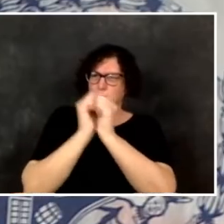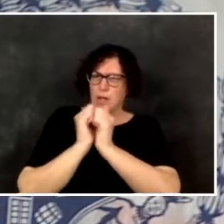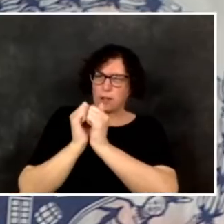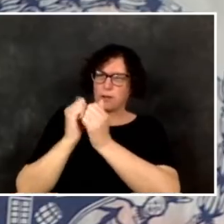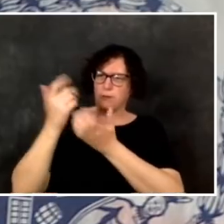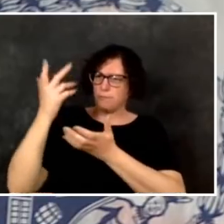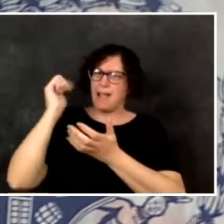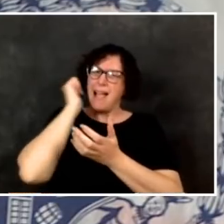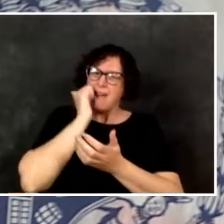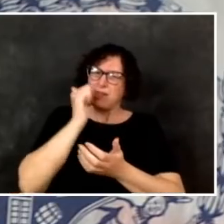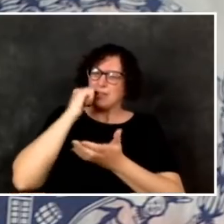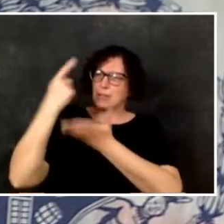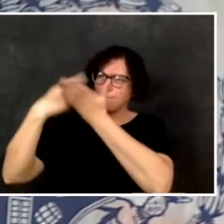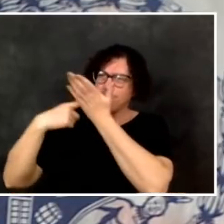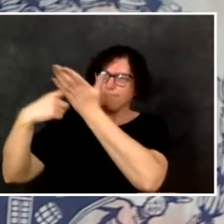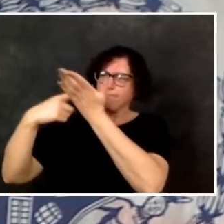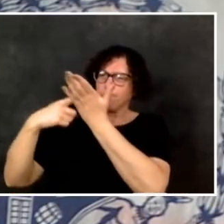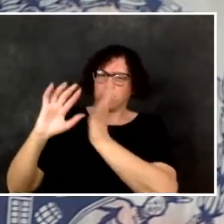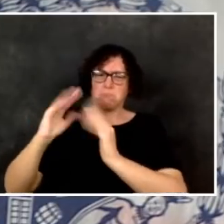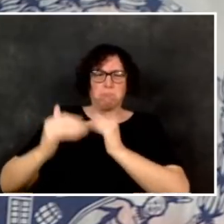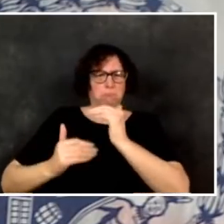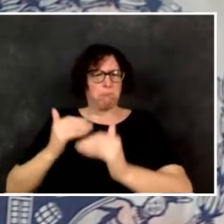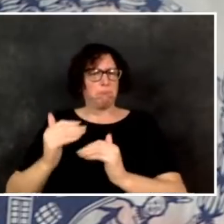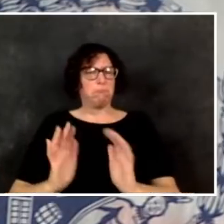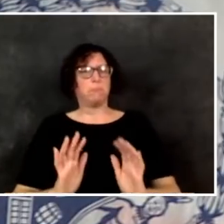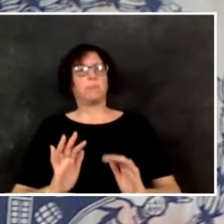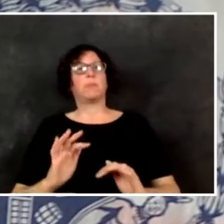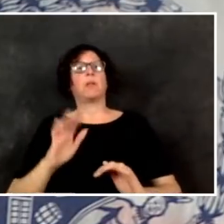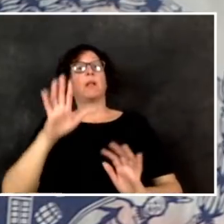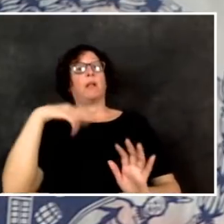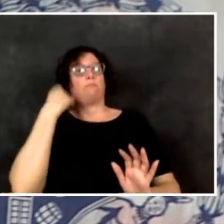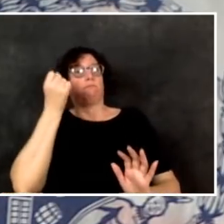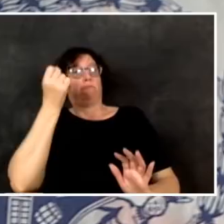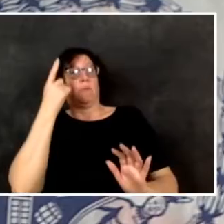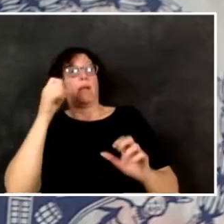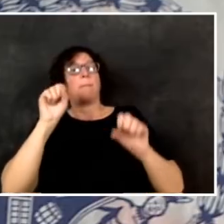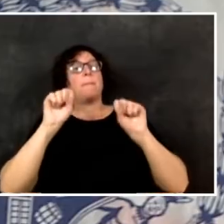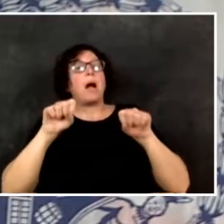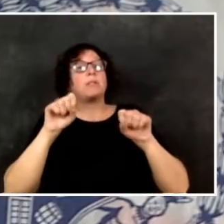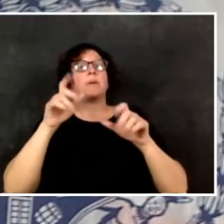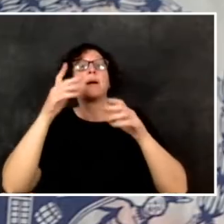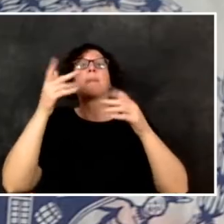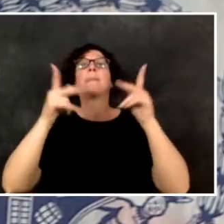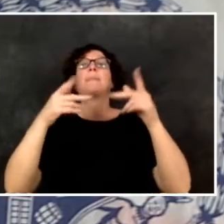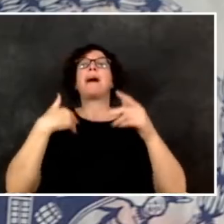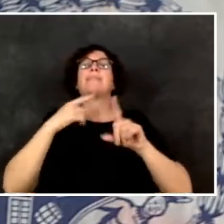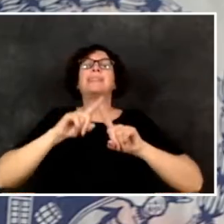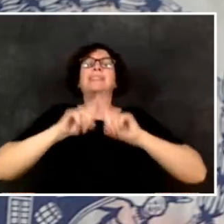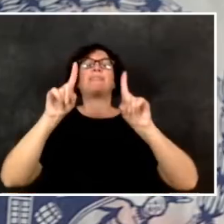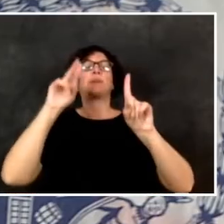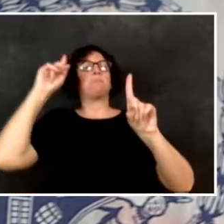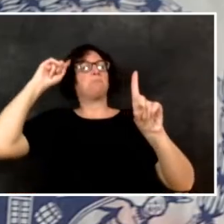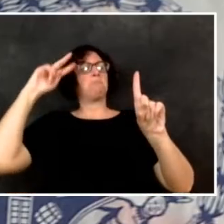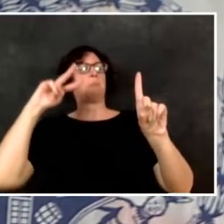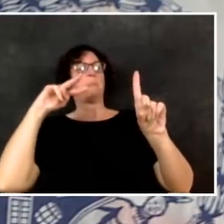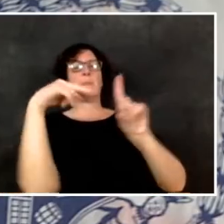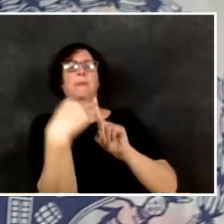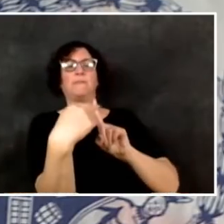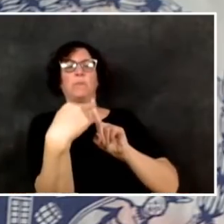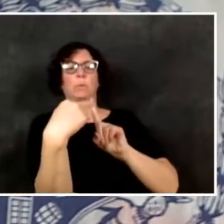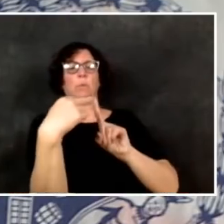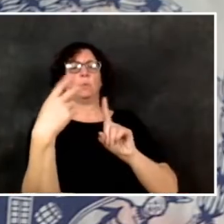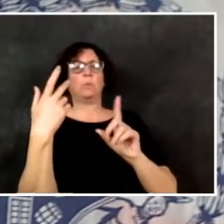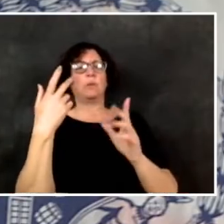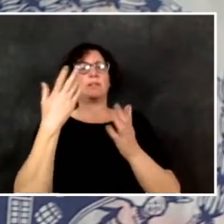be times when people have different perspectives. That's not unusual. My singular focus is on the children,